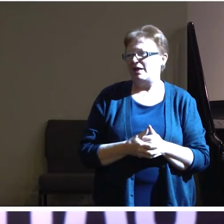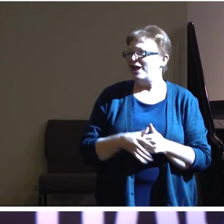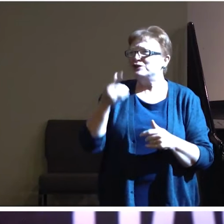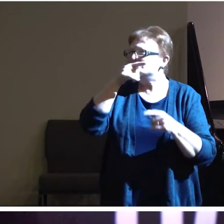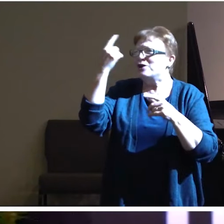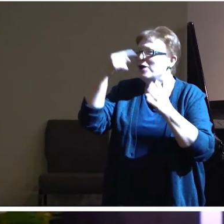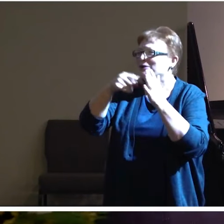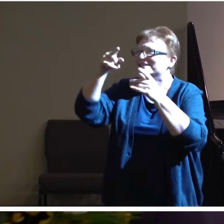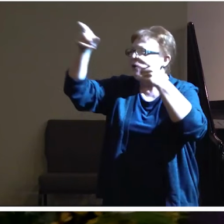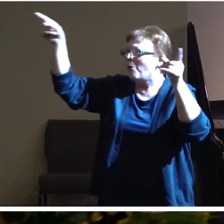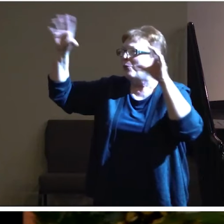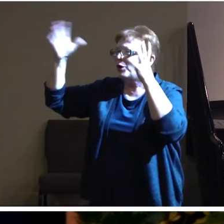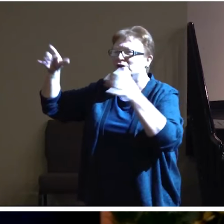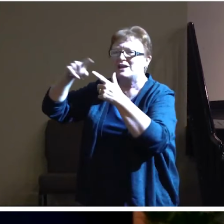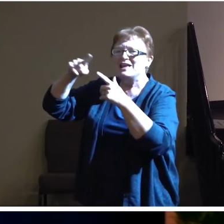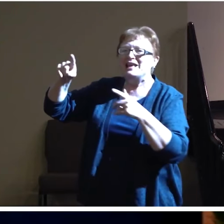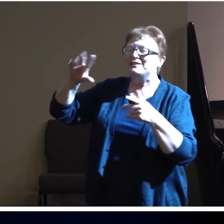get, the stupider we get.